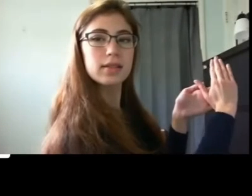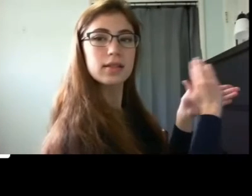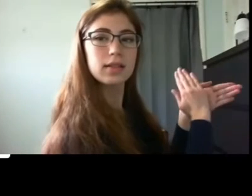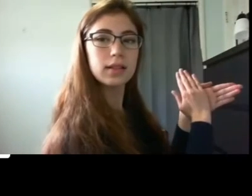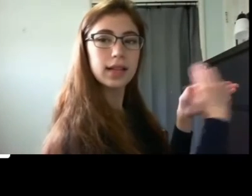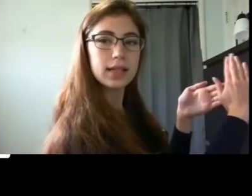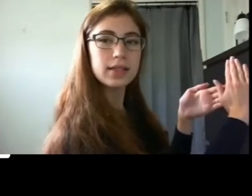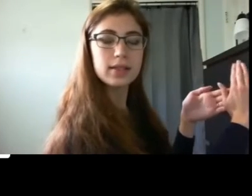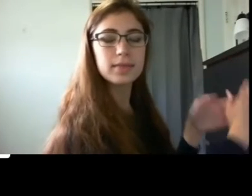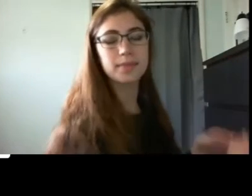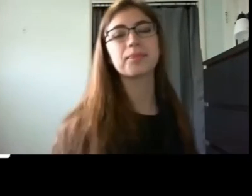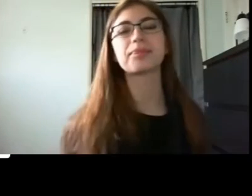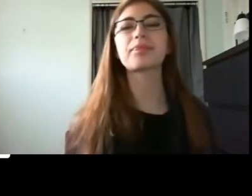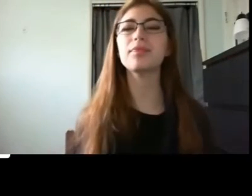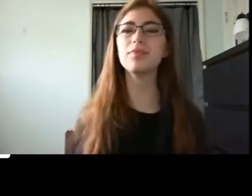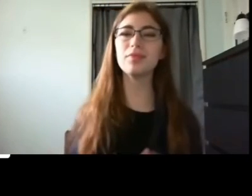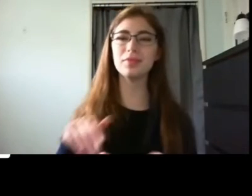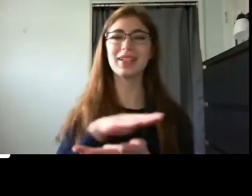Nice. Nice.